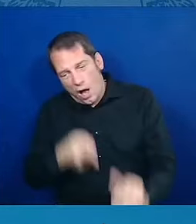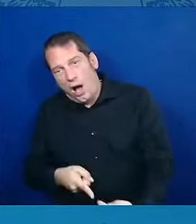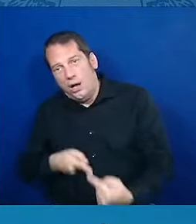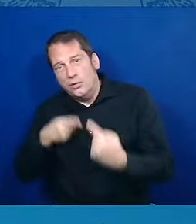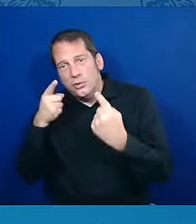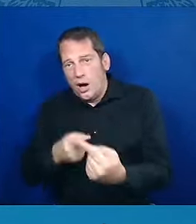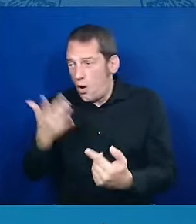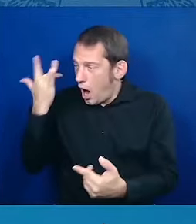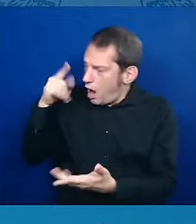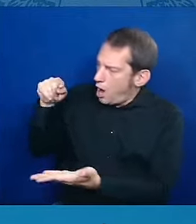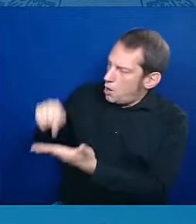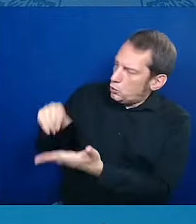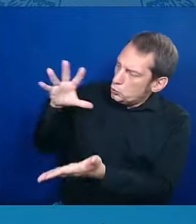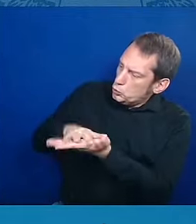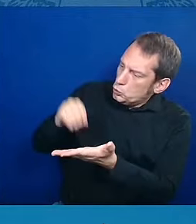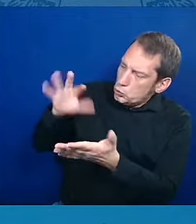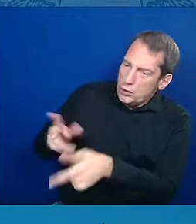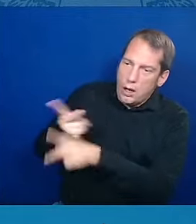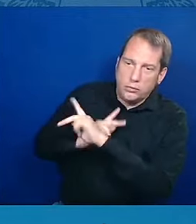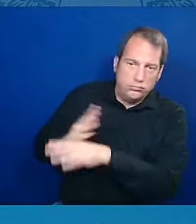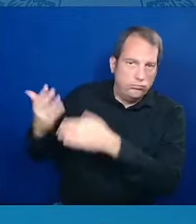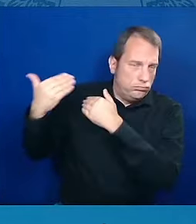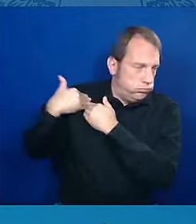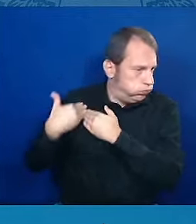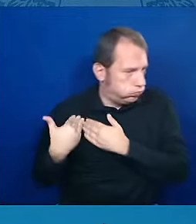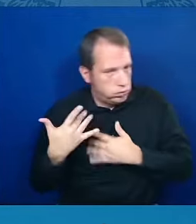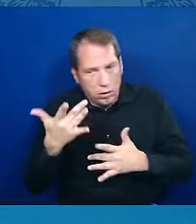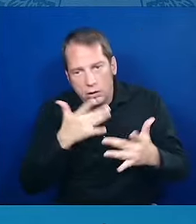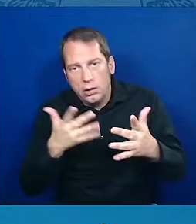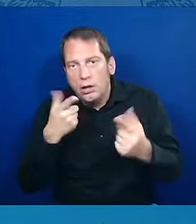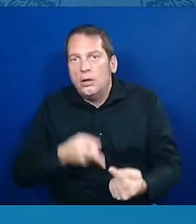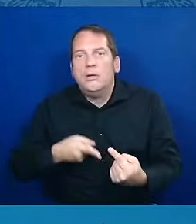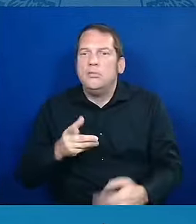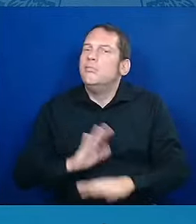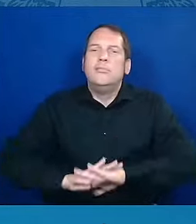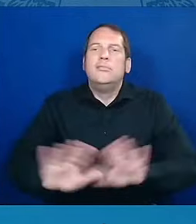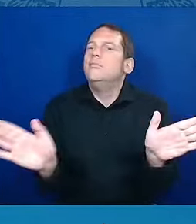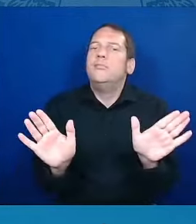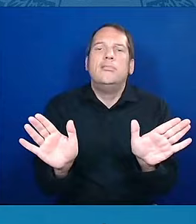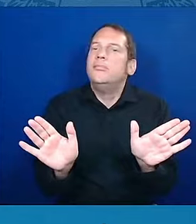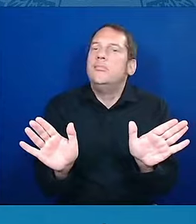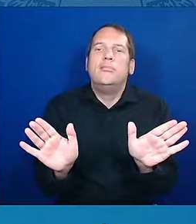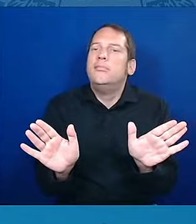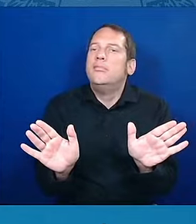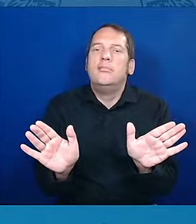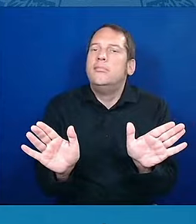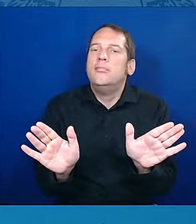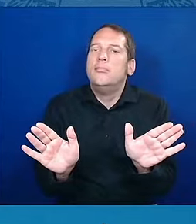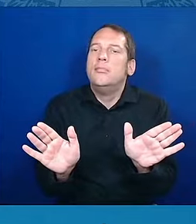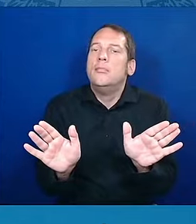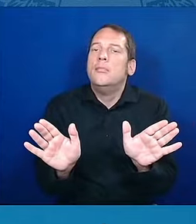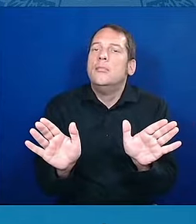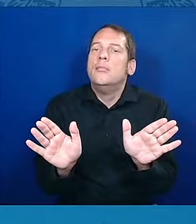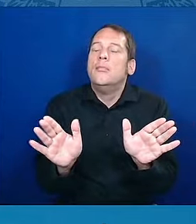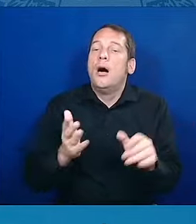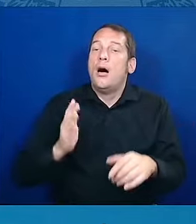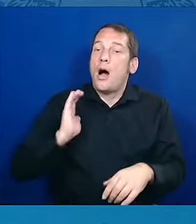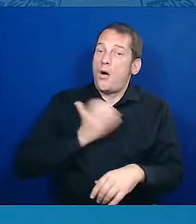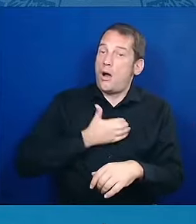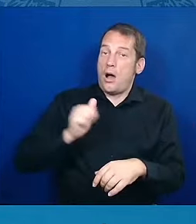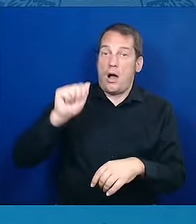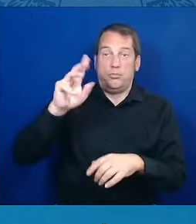So as an example, our administration has forgiven student loan debt for nearly 5 million Americans,